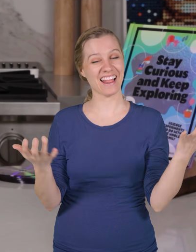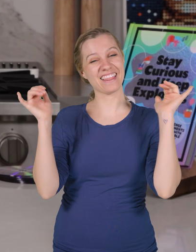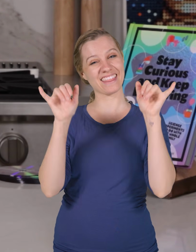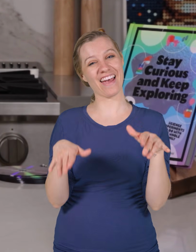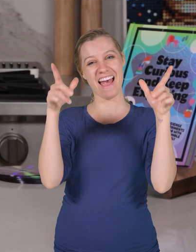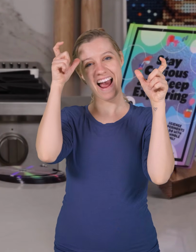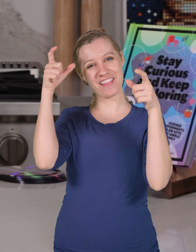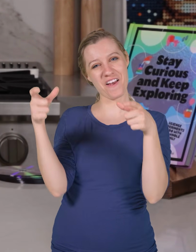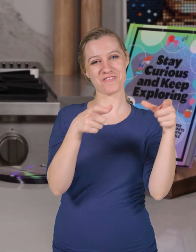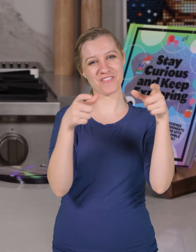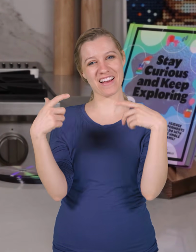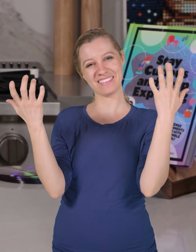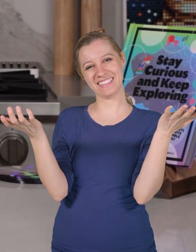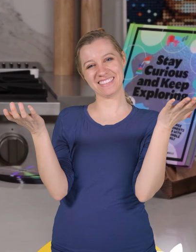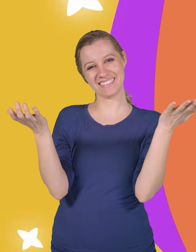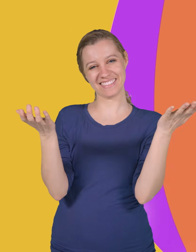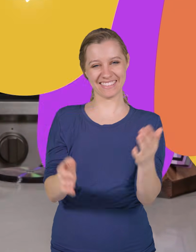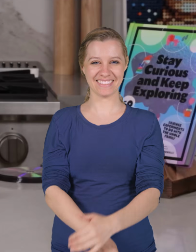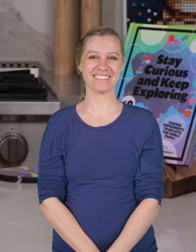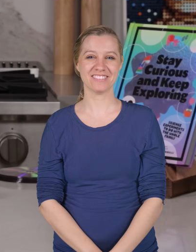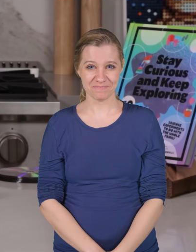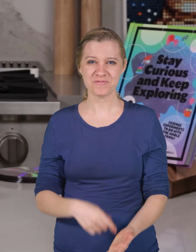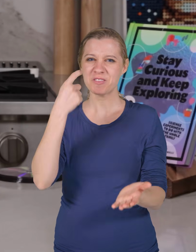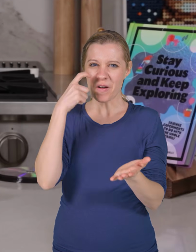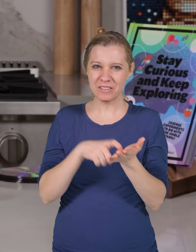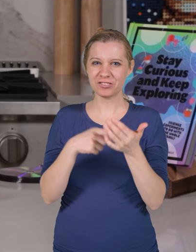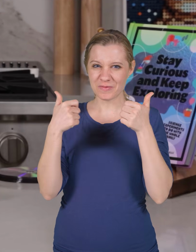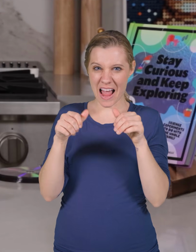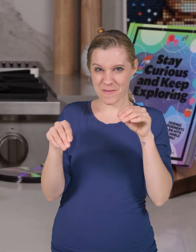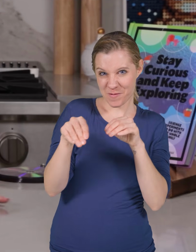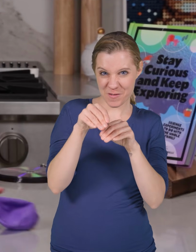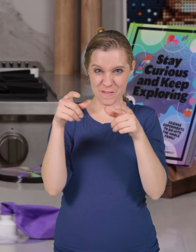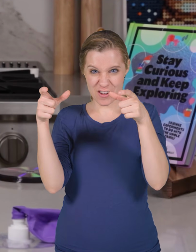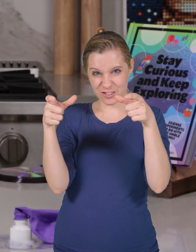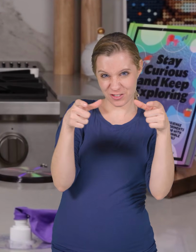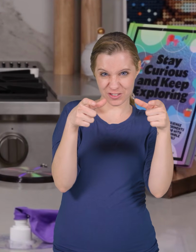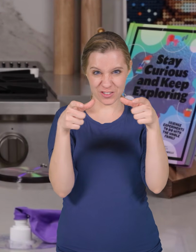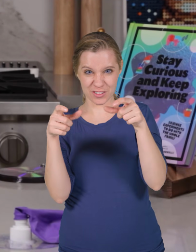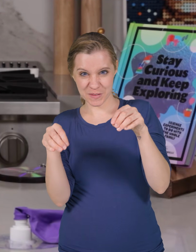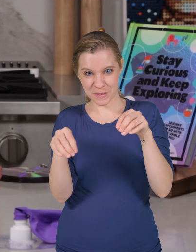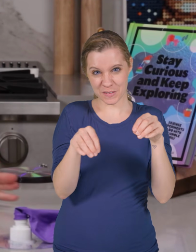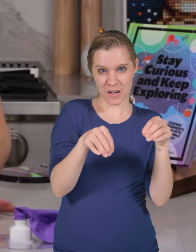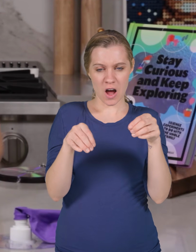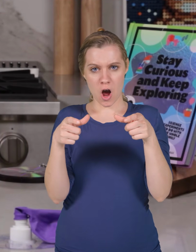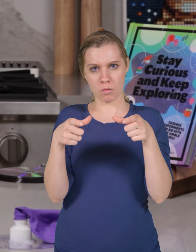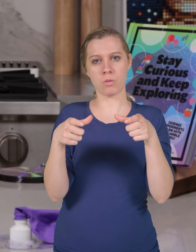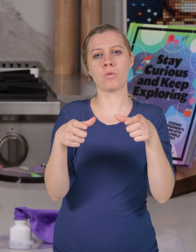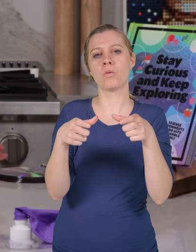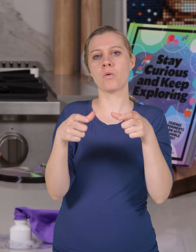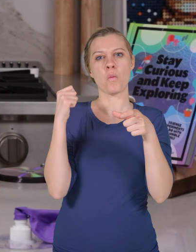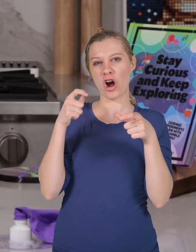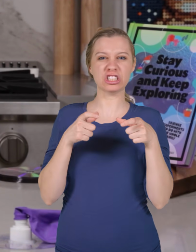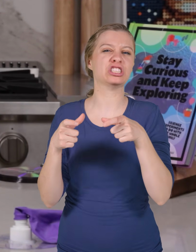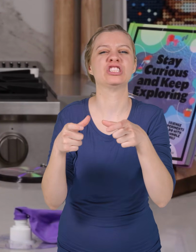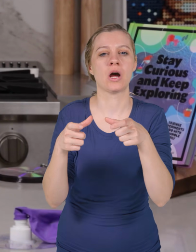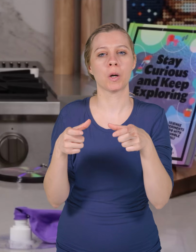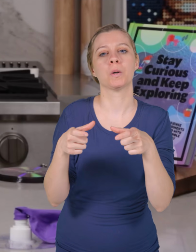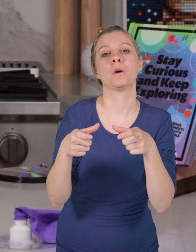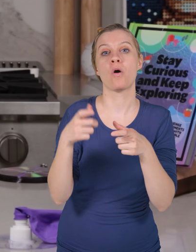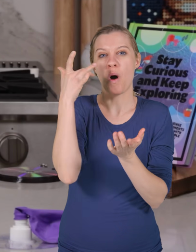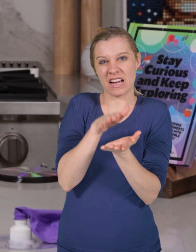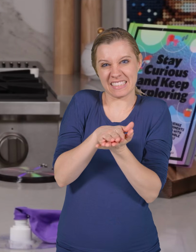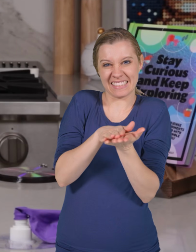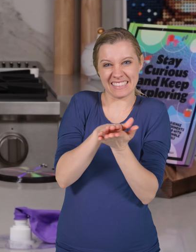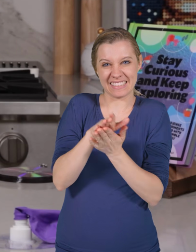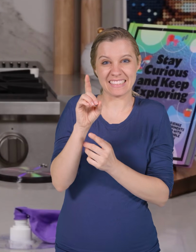And that is your alien hovercraft. Now you'll notice if we try to move our alien hovercraft, they don't go far. That's because the